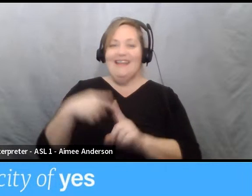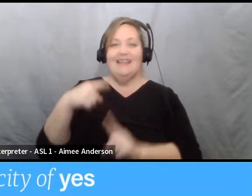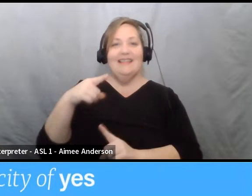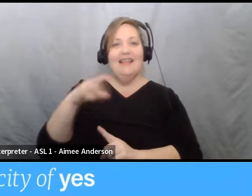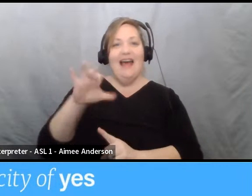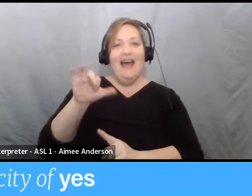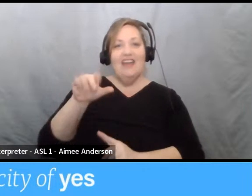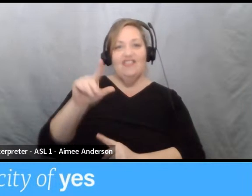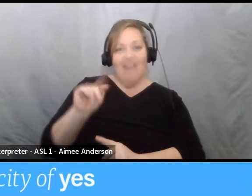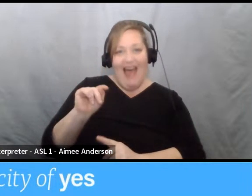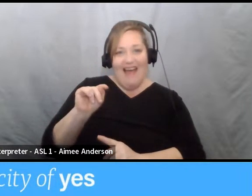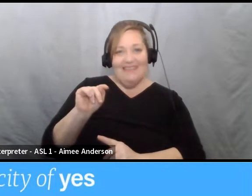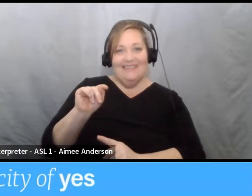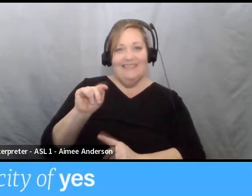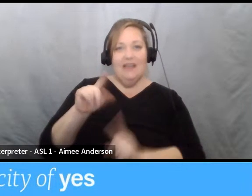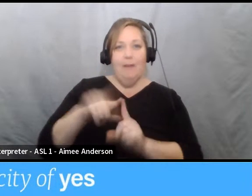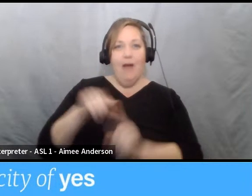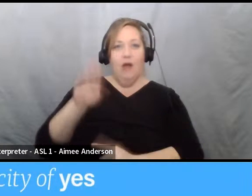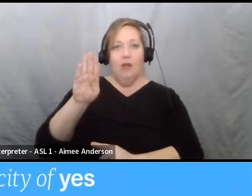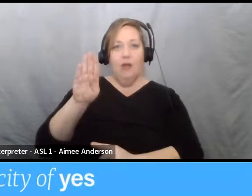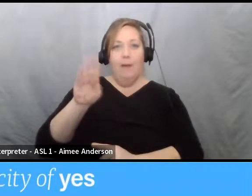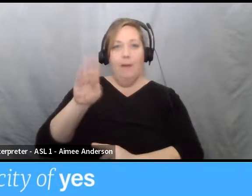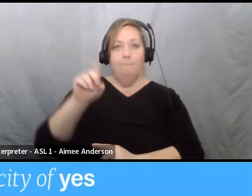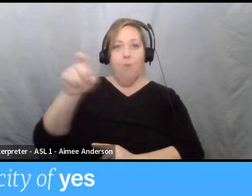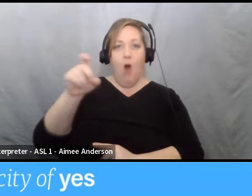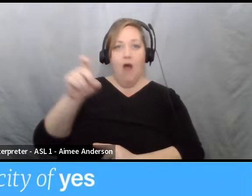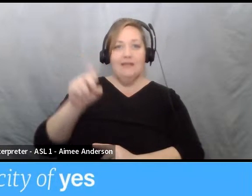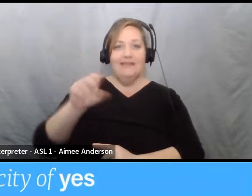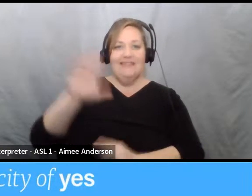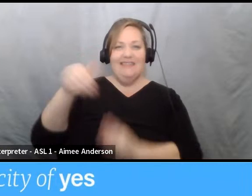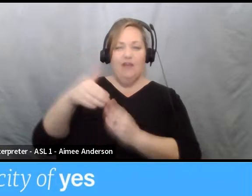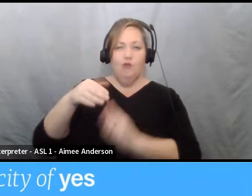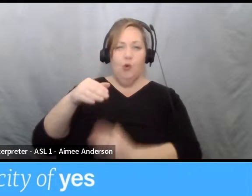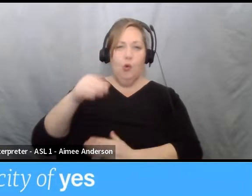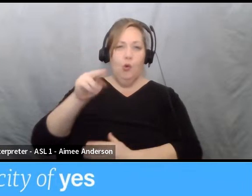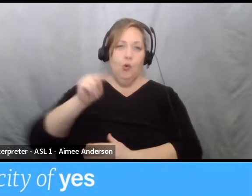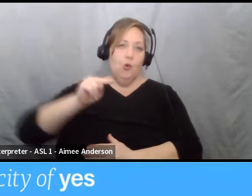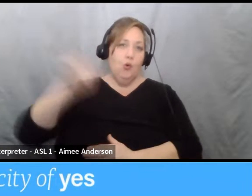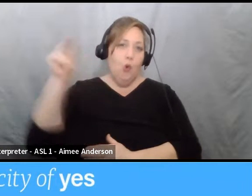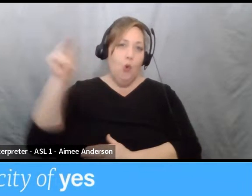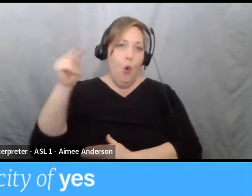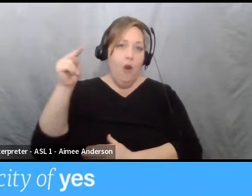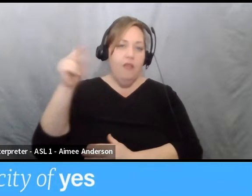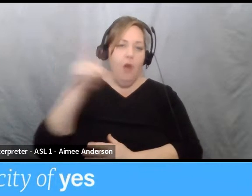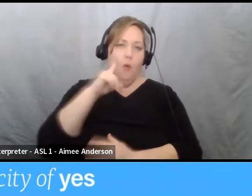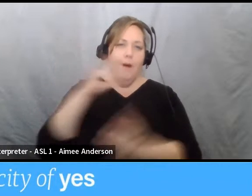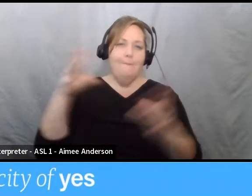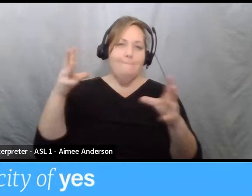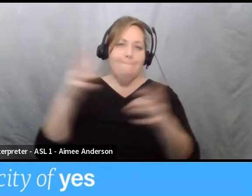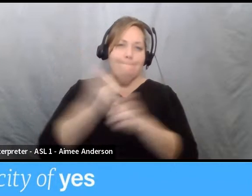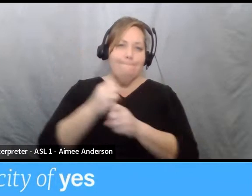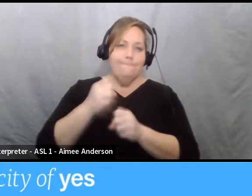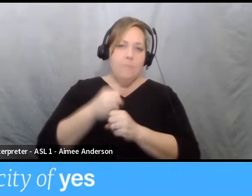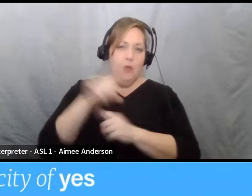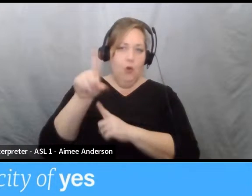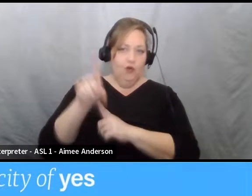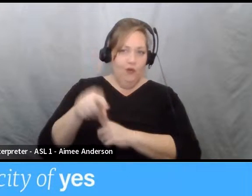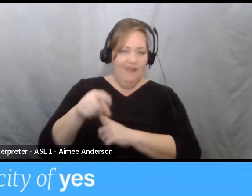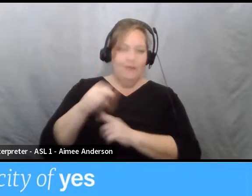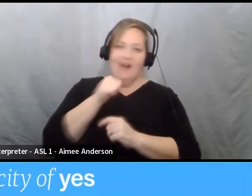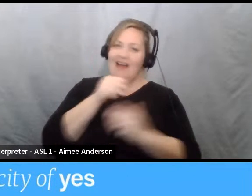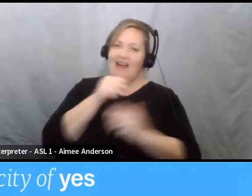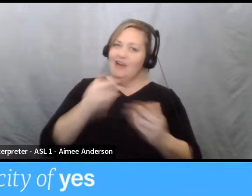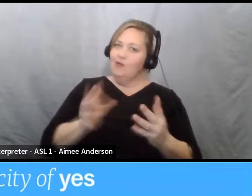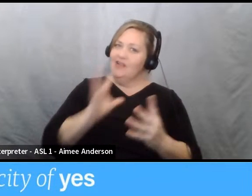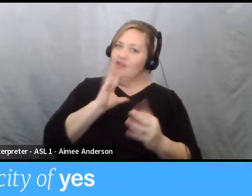North proposal, and I want to try to kind of bundle them together because it's not really what we're here to talk about, but I want to